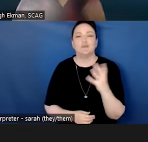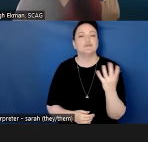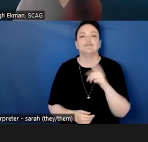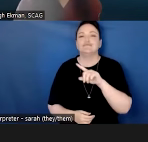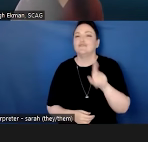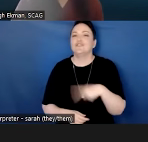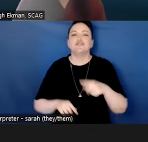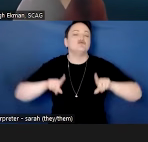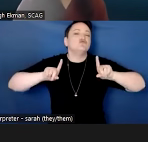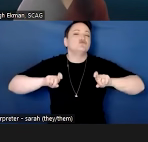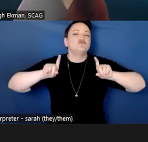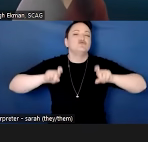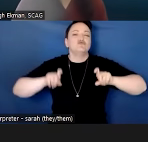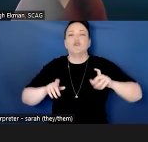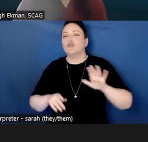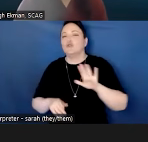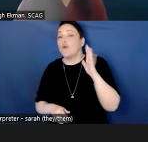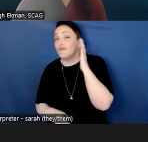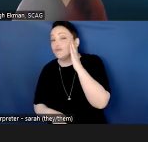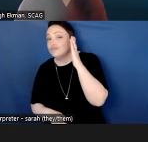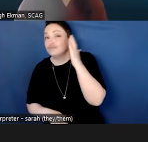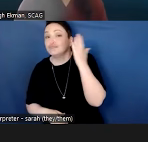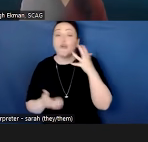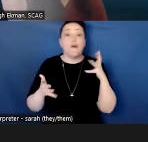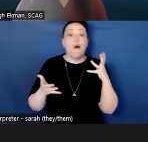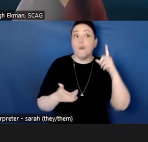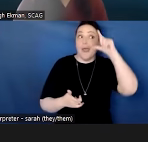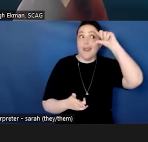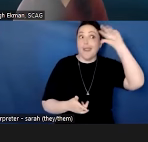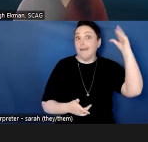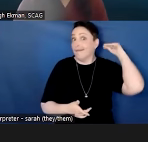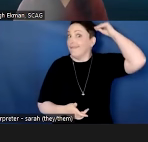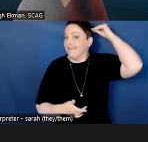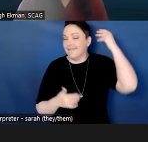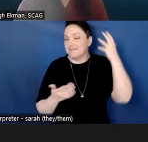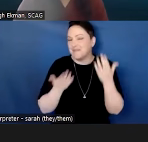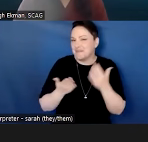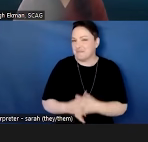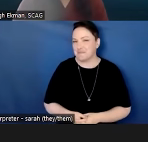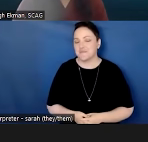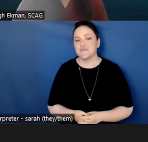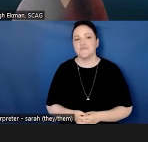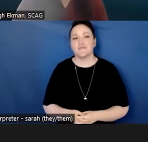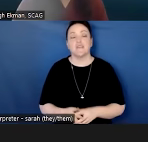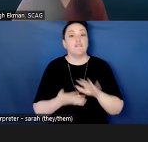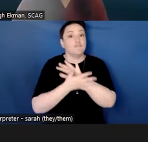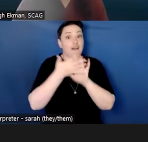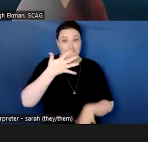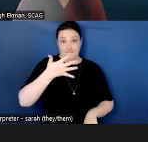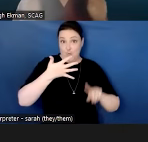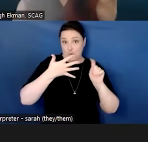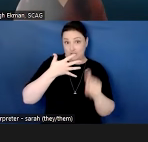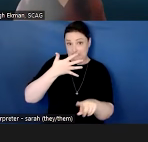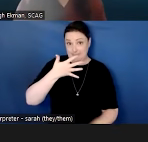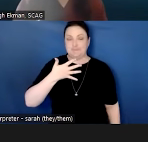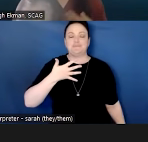Or maybe you just know all of this already and you could just, sweep by this. We have 5 questions.